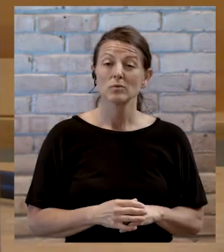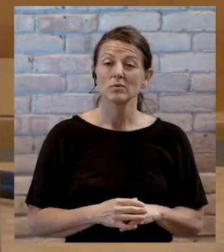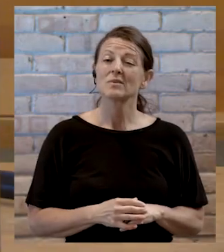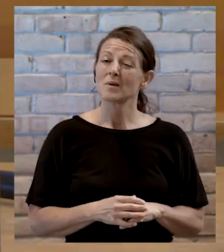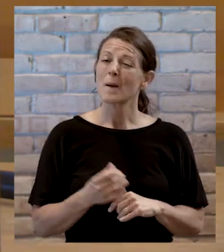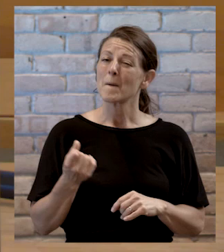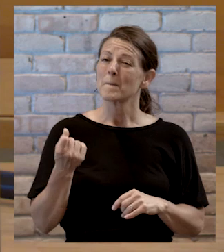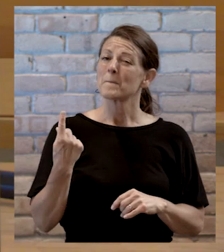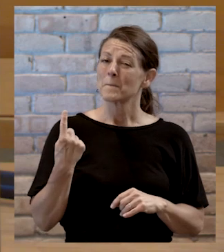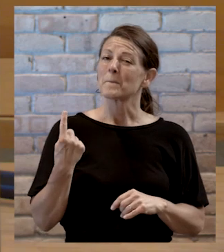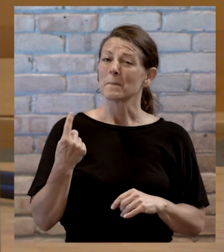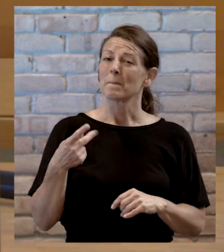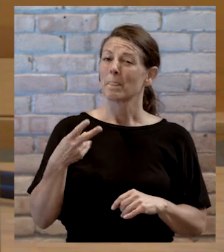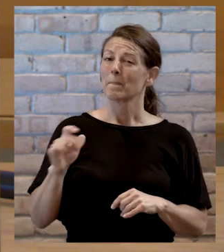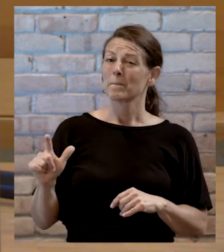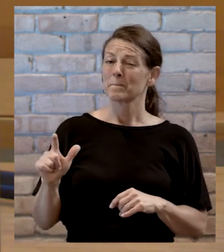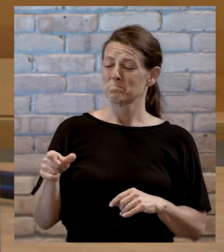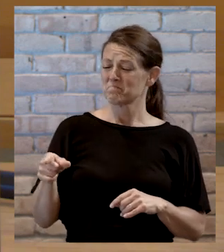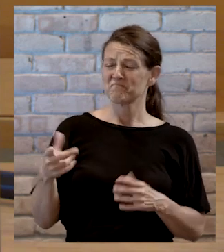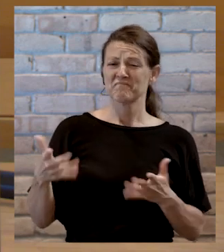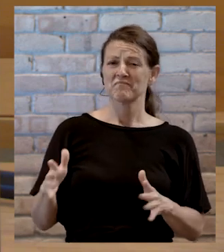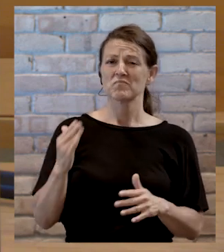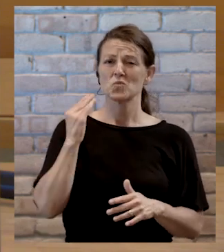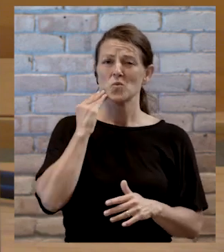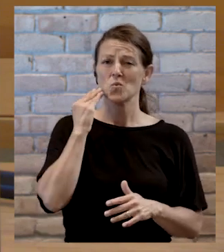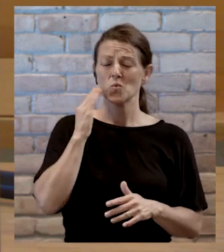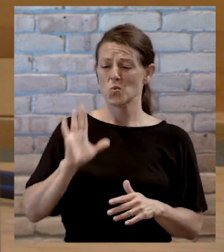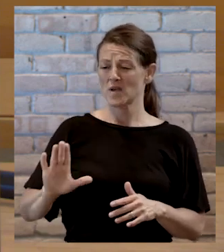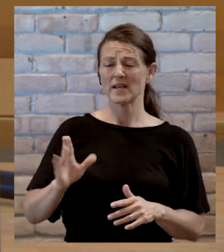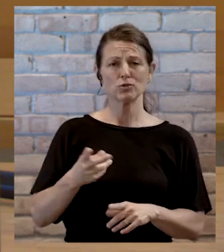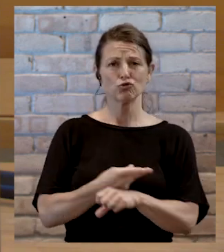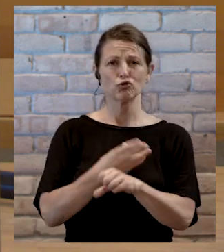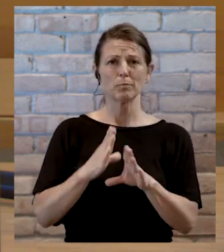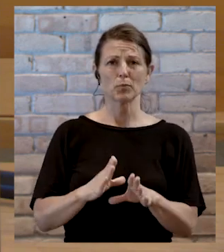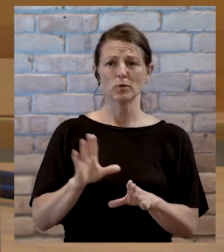You see, Paul knew his shepherd.